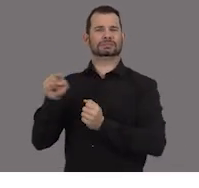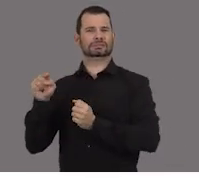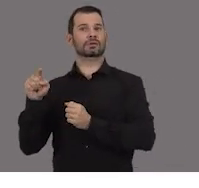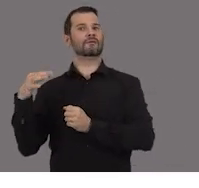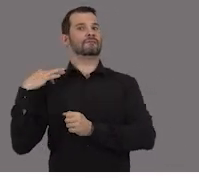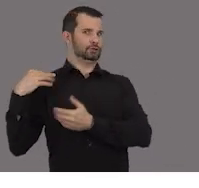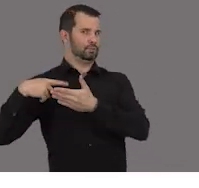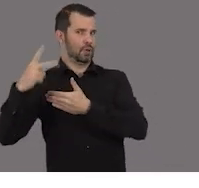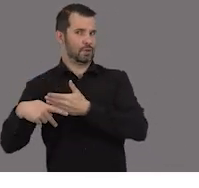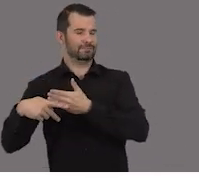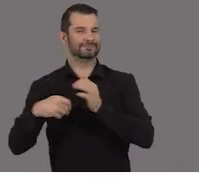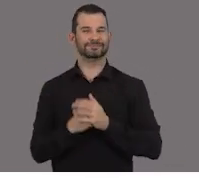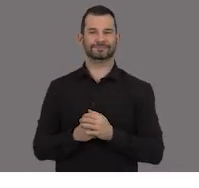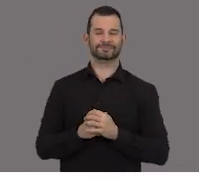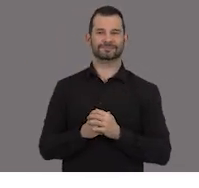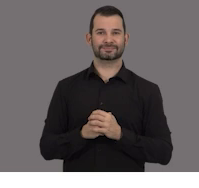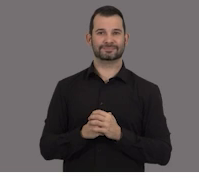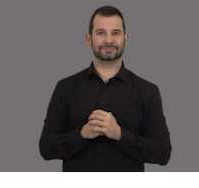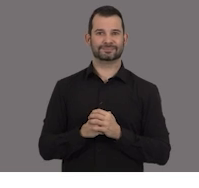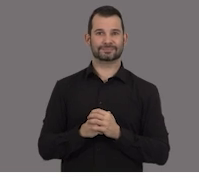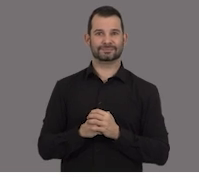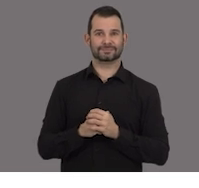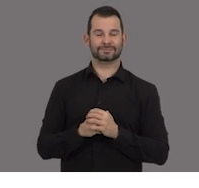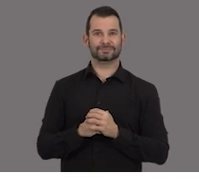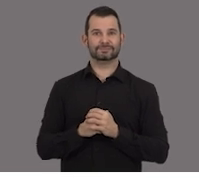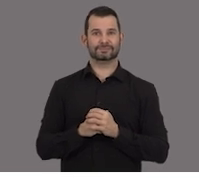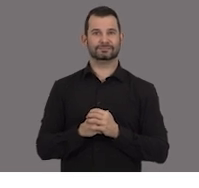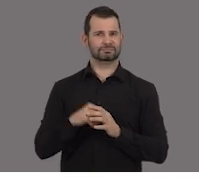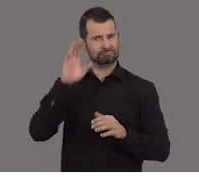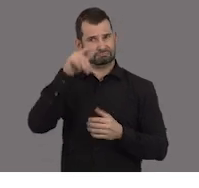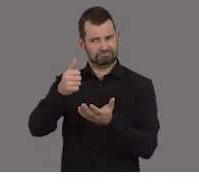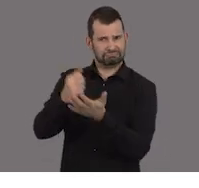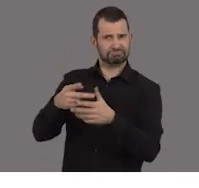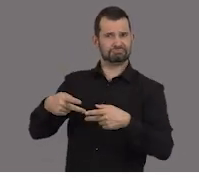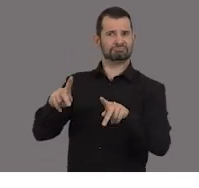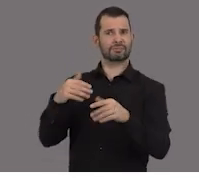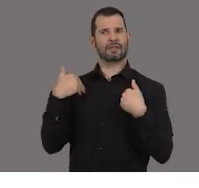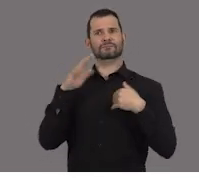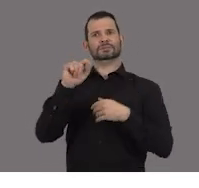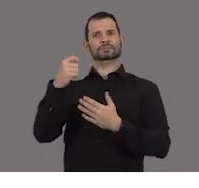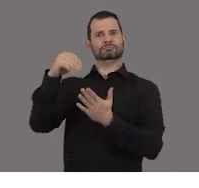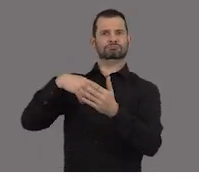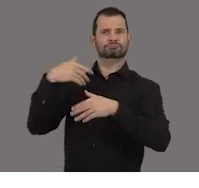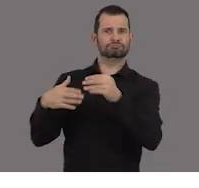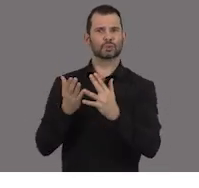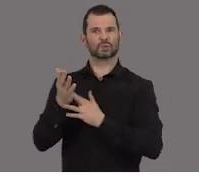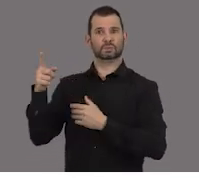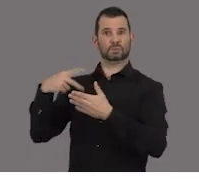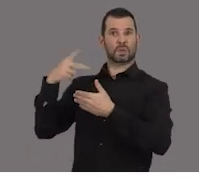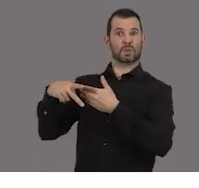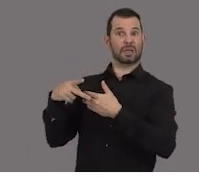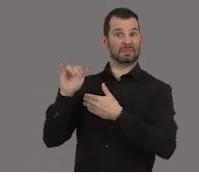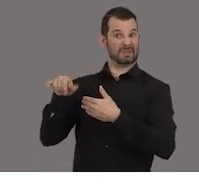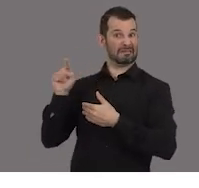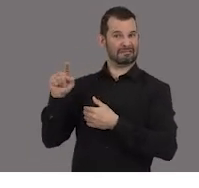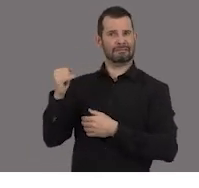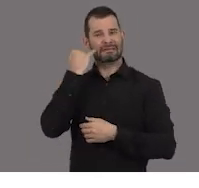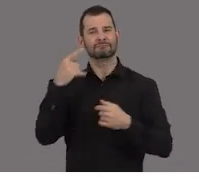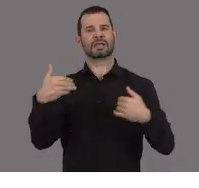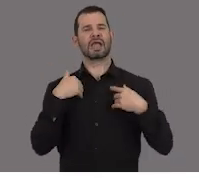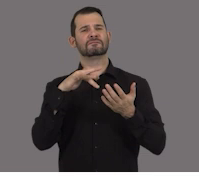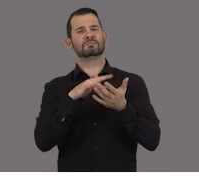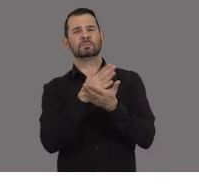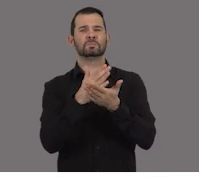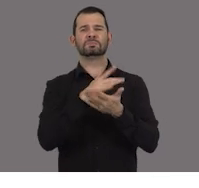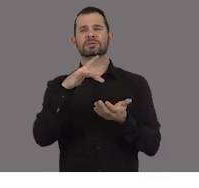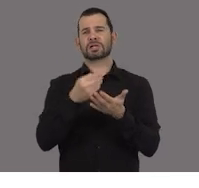Income Tax Assistance Volunteer Program. You're eligible to have your taxes done through the program